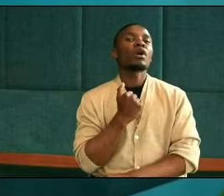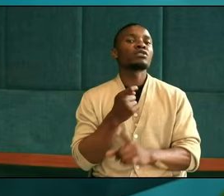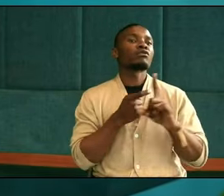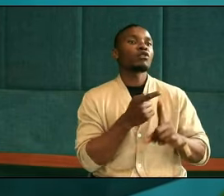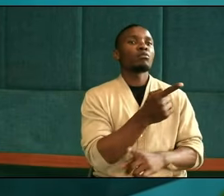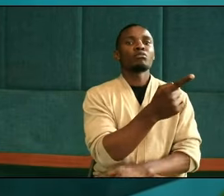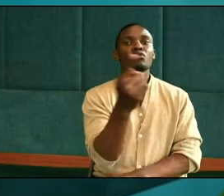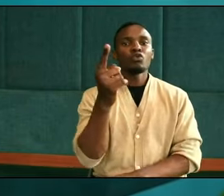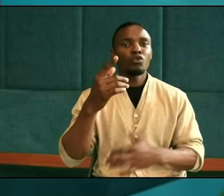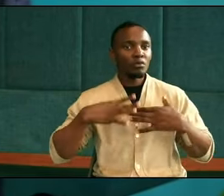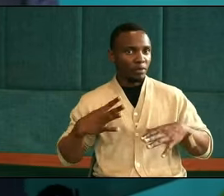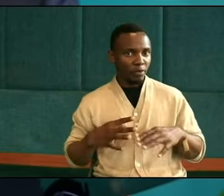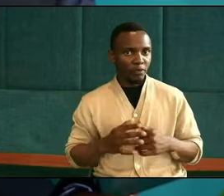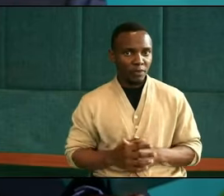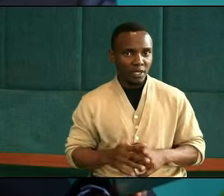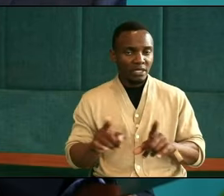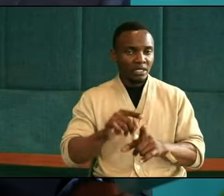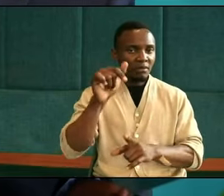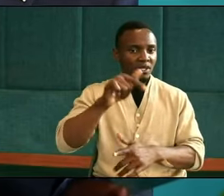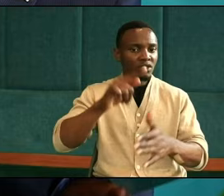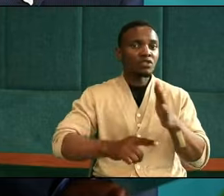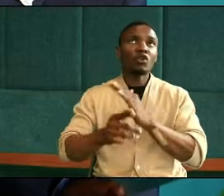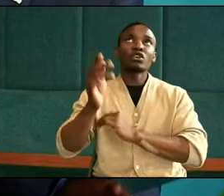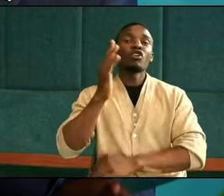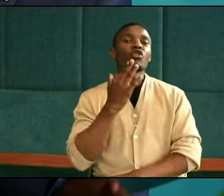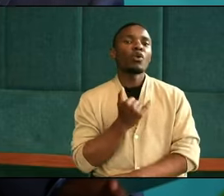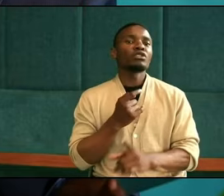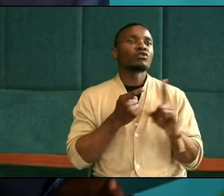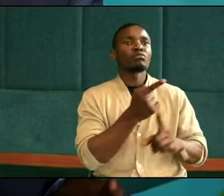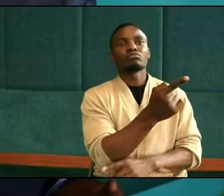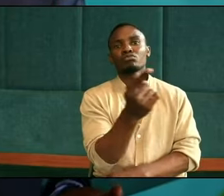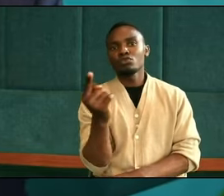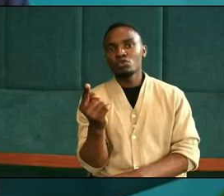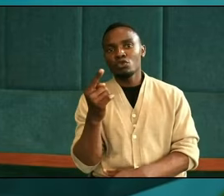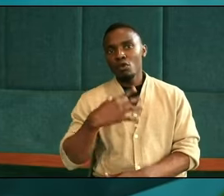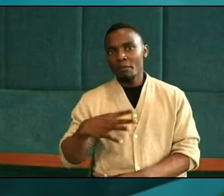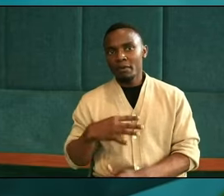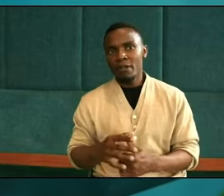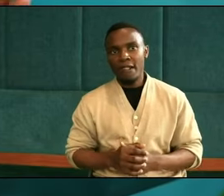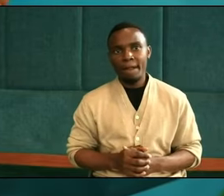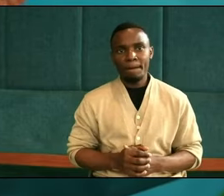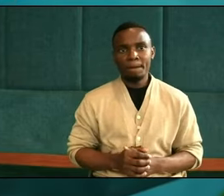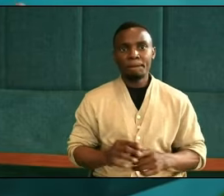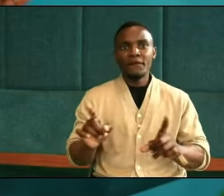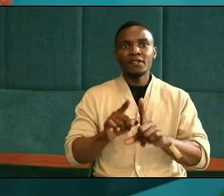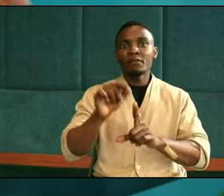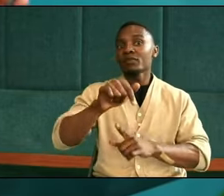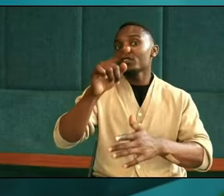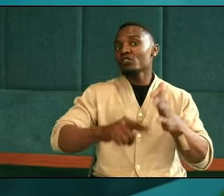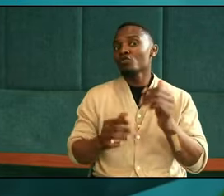church. This is what God desires of the women of this church. This is what